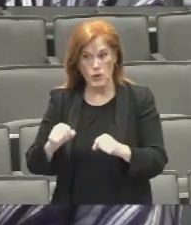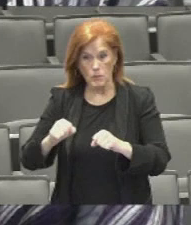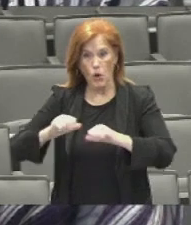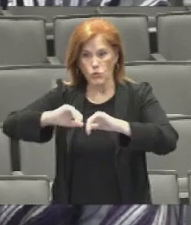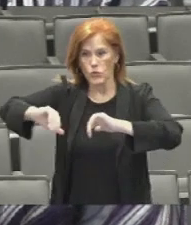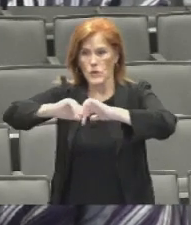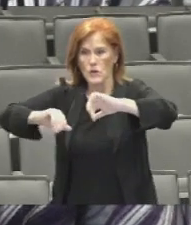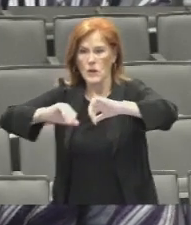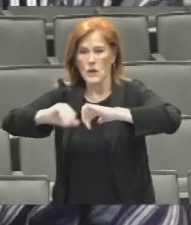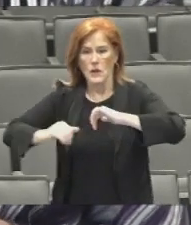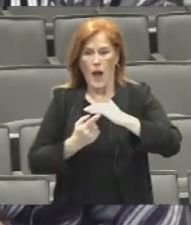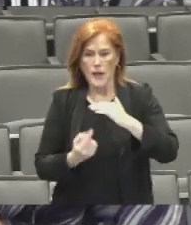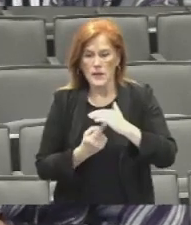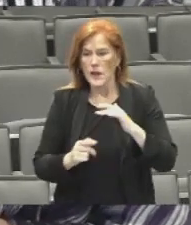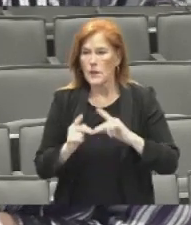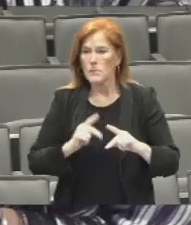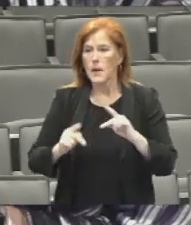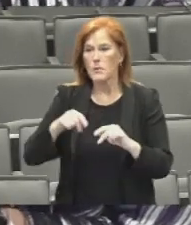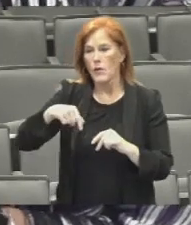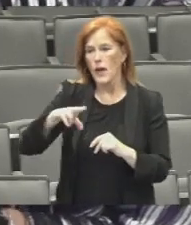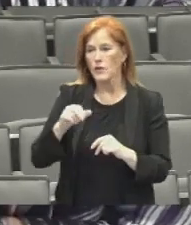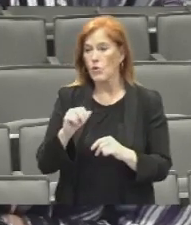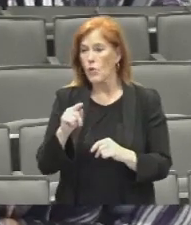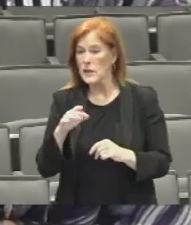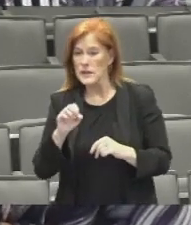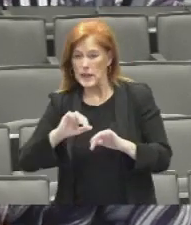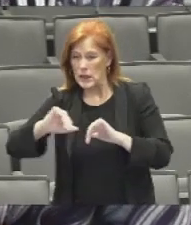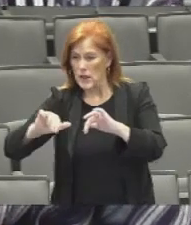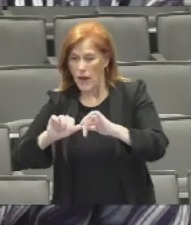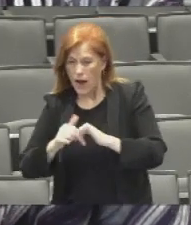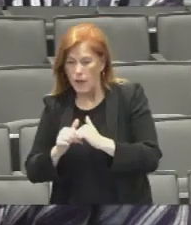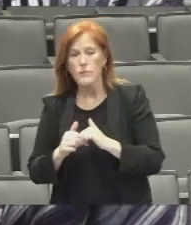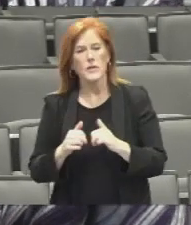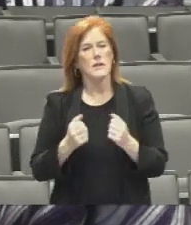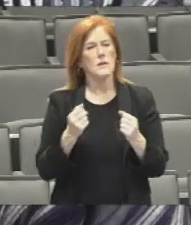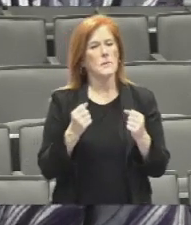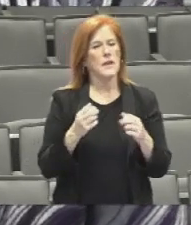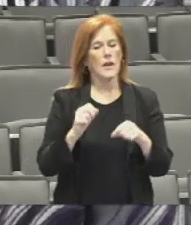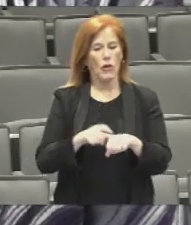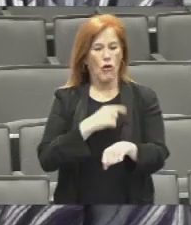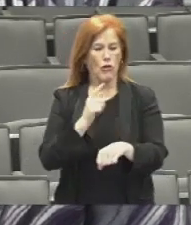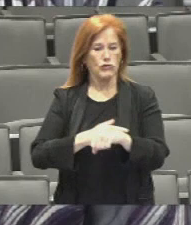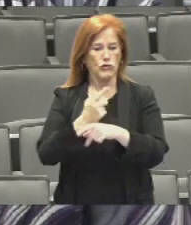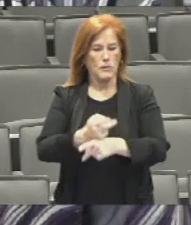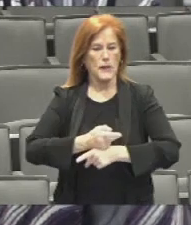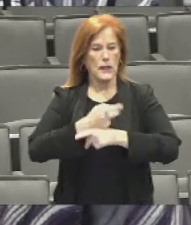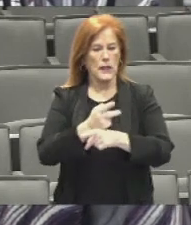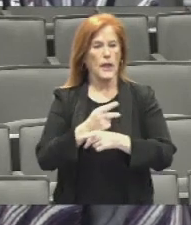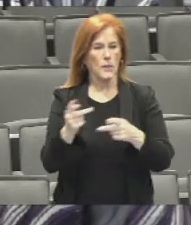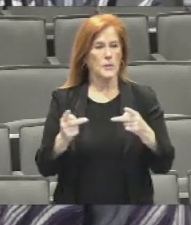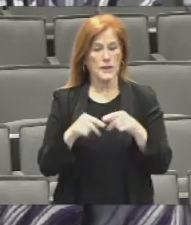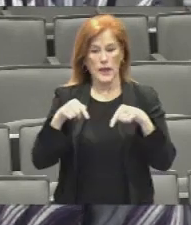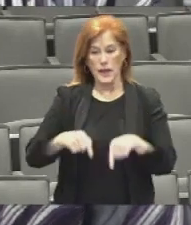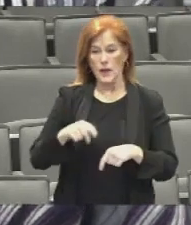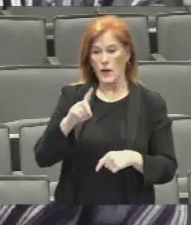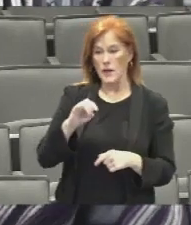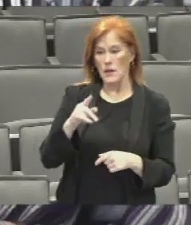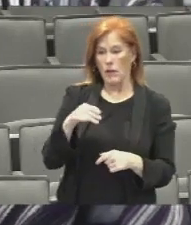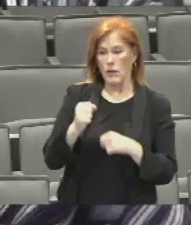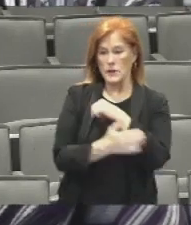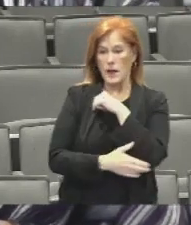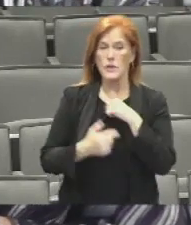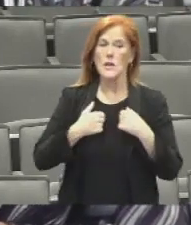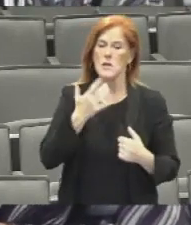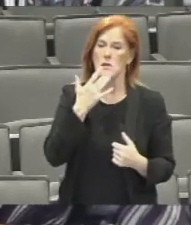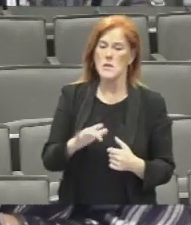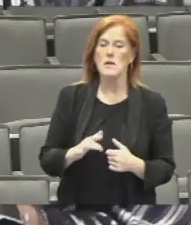quarantine individuals, and so on. So in many of the long-term care facilities in Douglas County, we have been lucky that